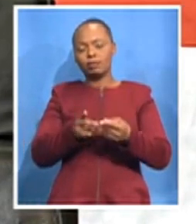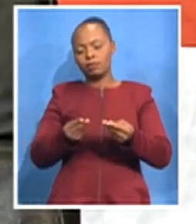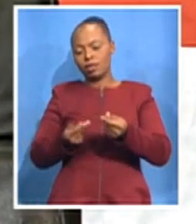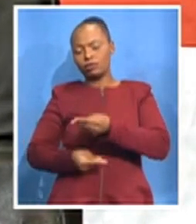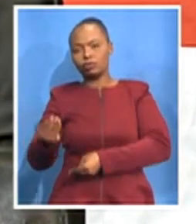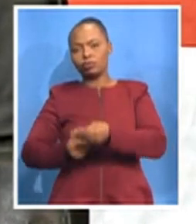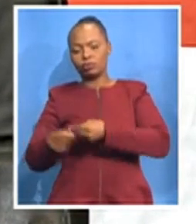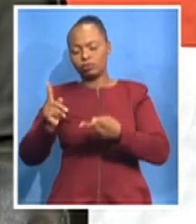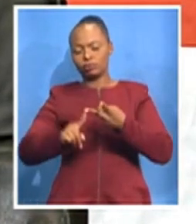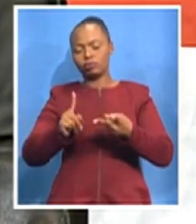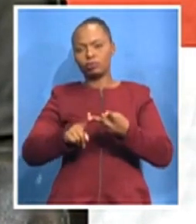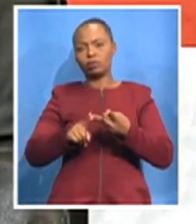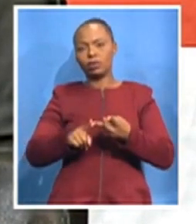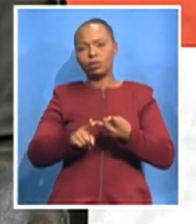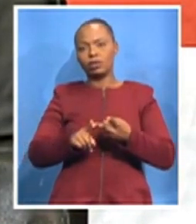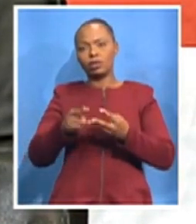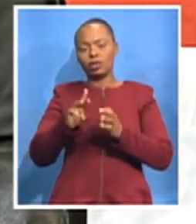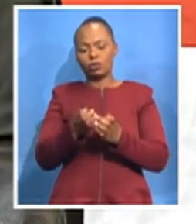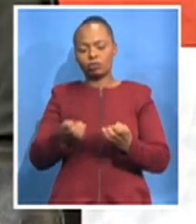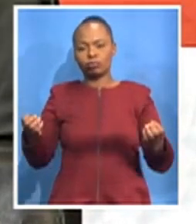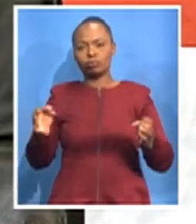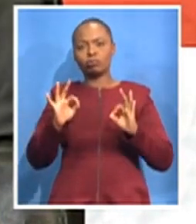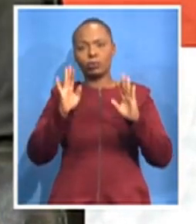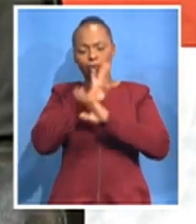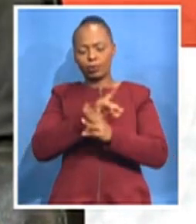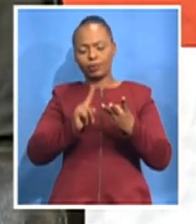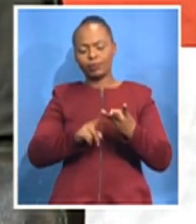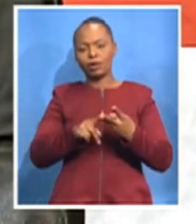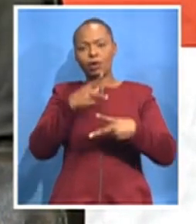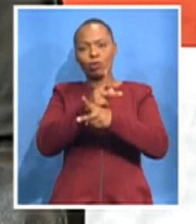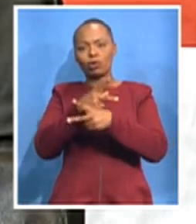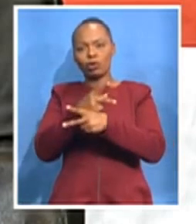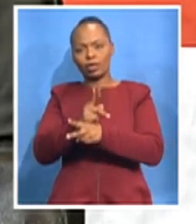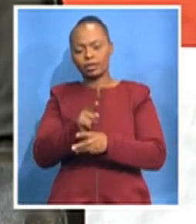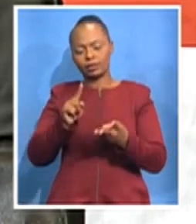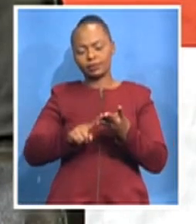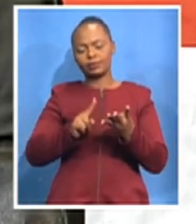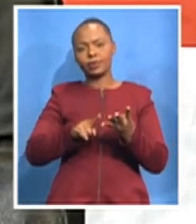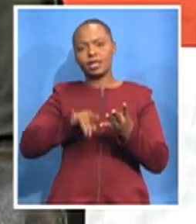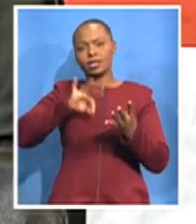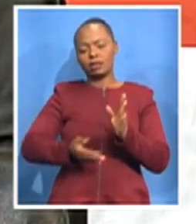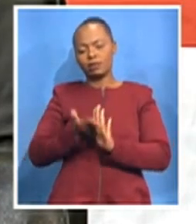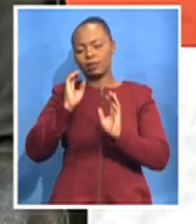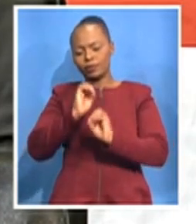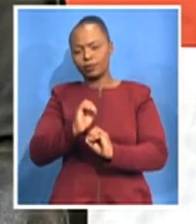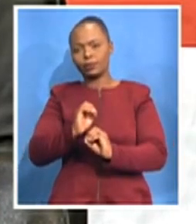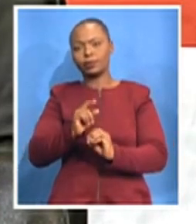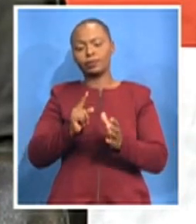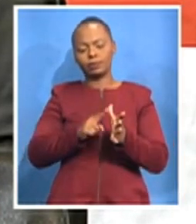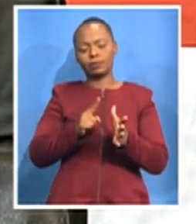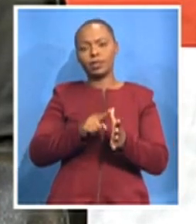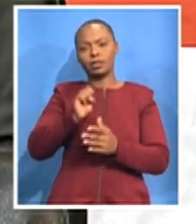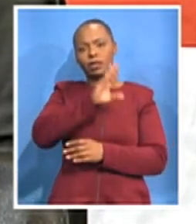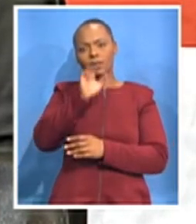well as irregular increases in salaries by the South African Maritime Safety Authority, as alleged